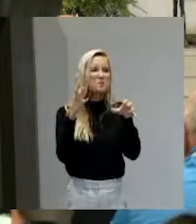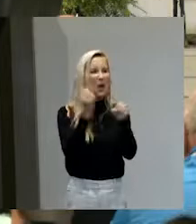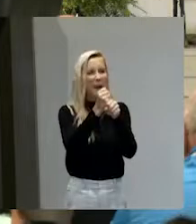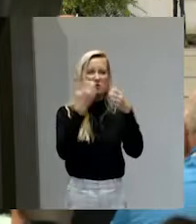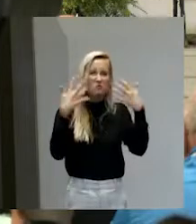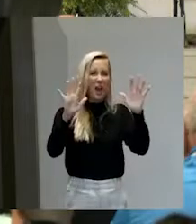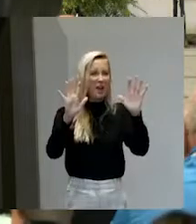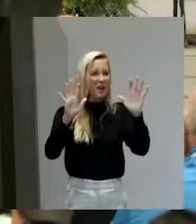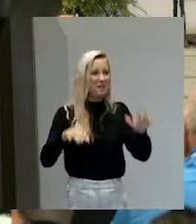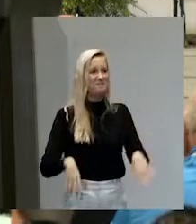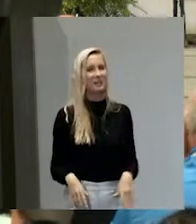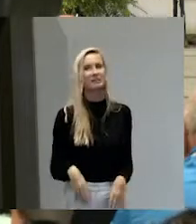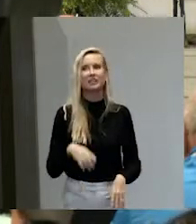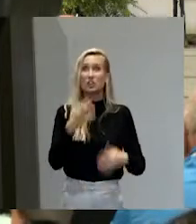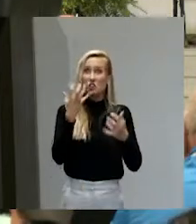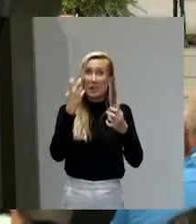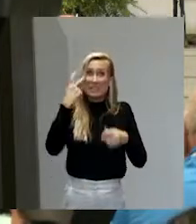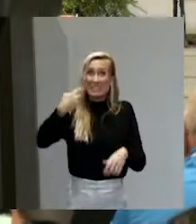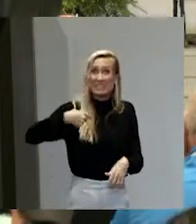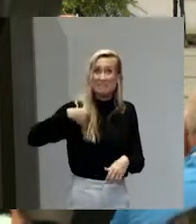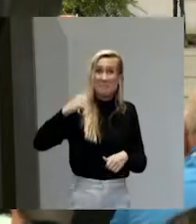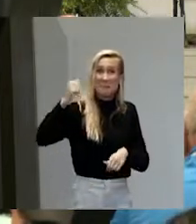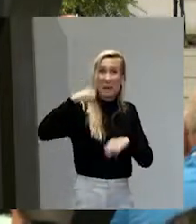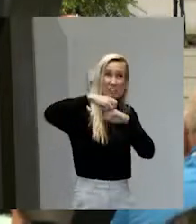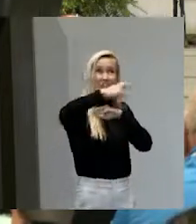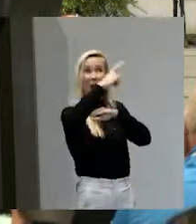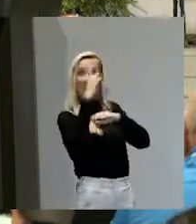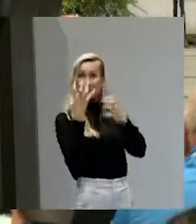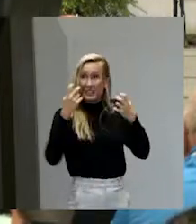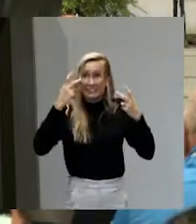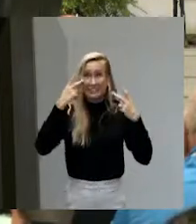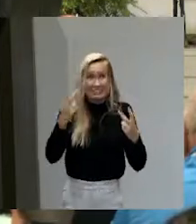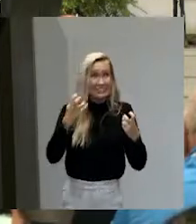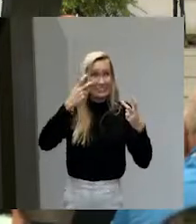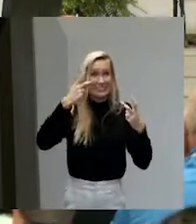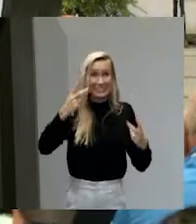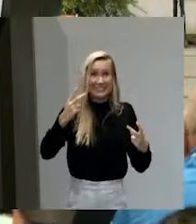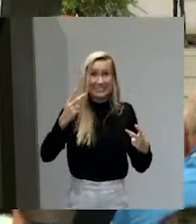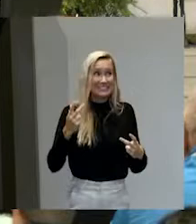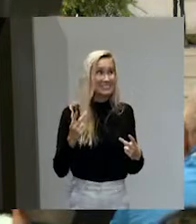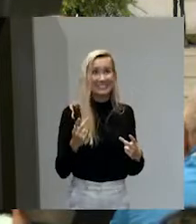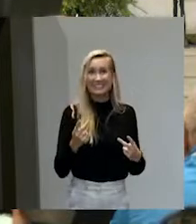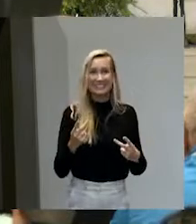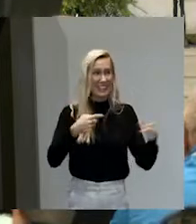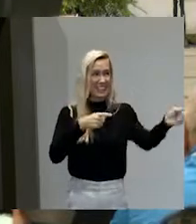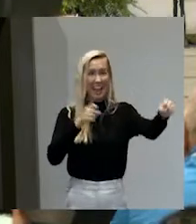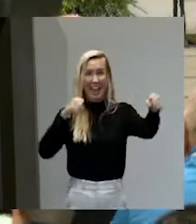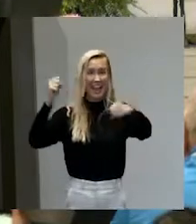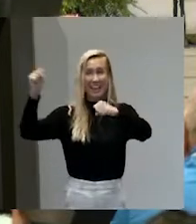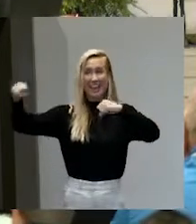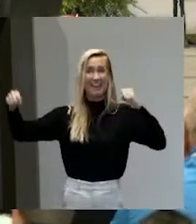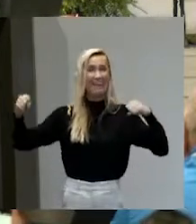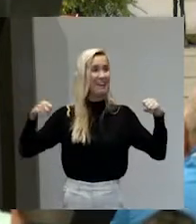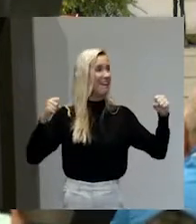Who wants to see a backflip? Yeah. All right. No, That's okay. Who in the audience can do a backflip?